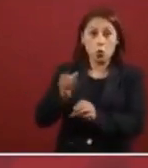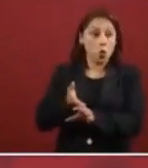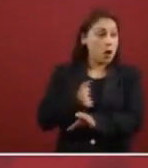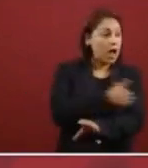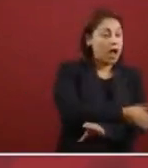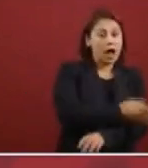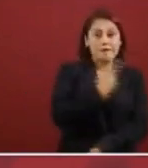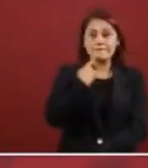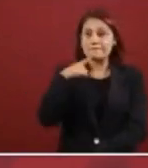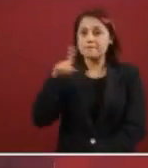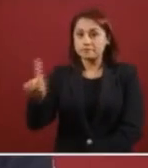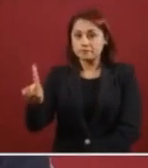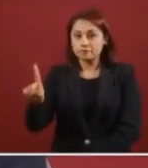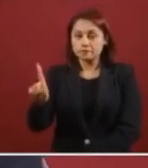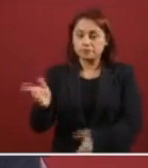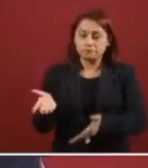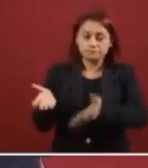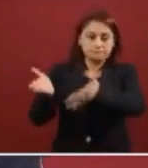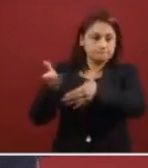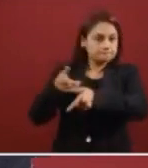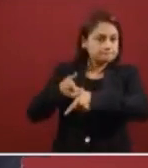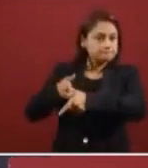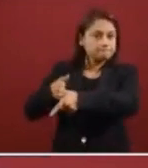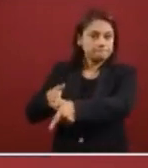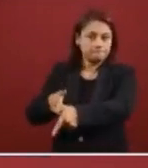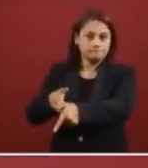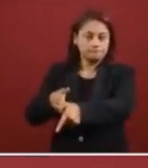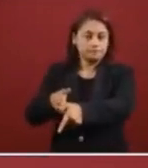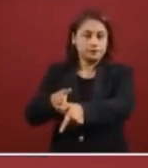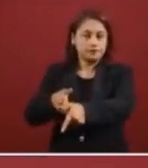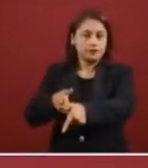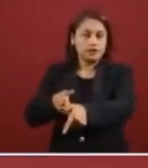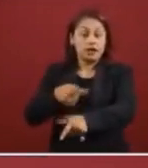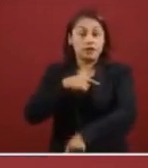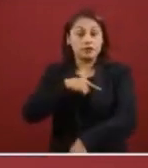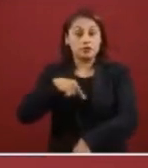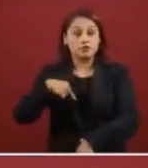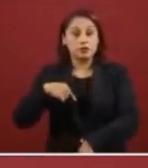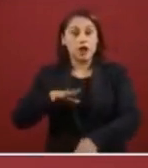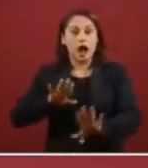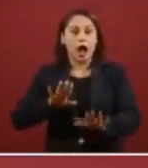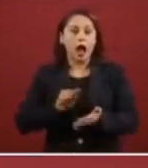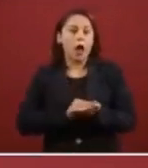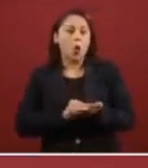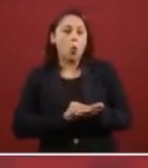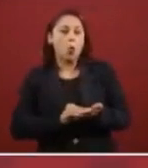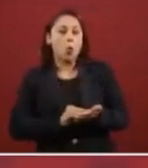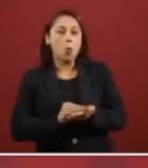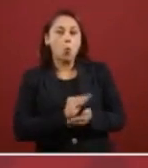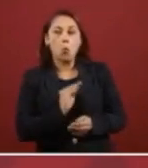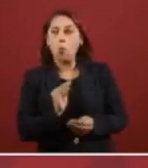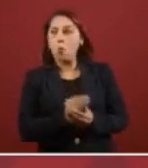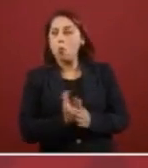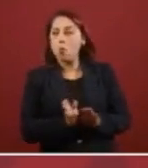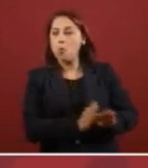going to continue, a detener, that we were not going to hold back